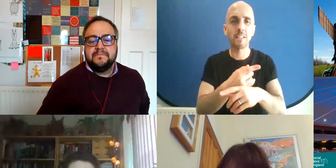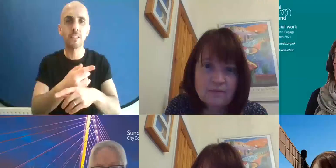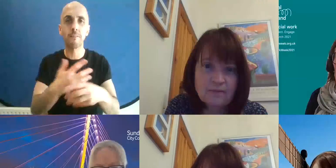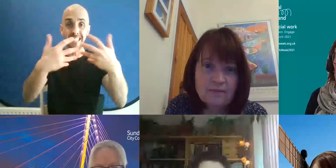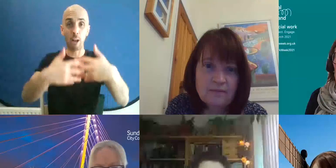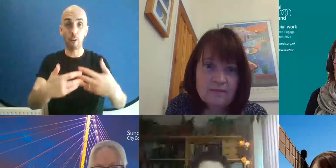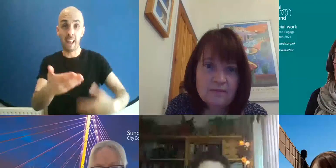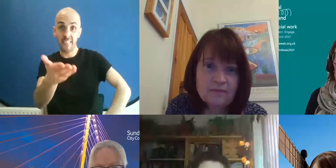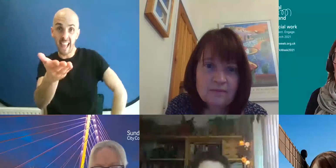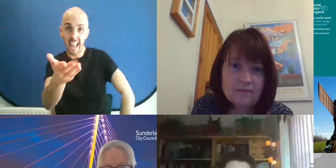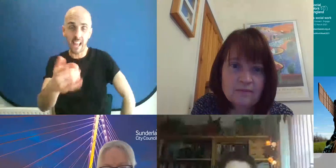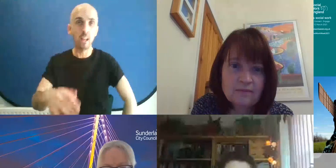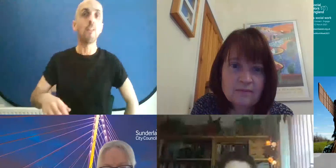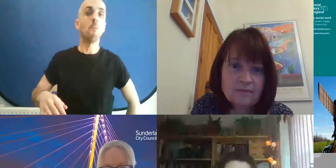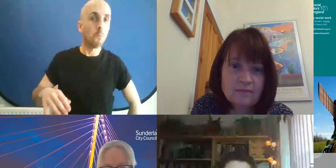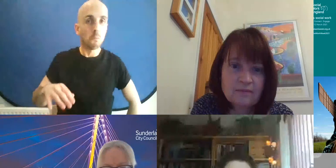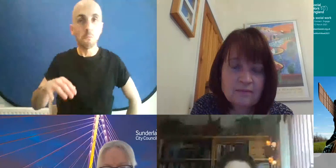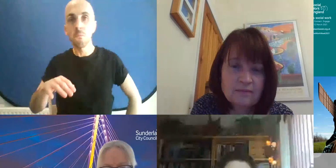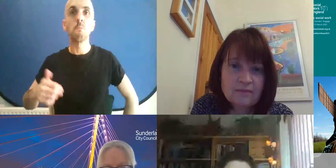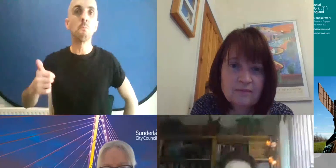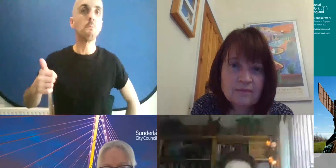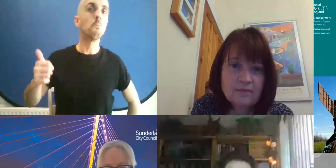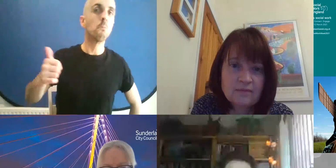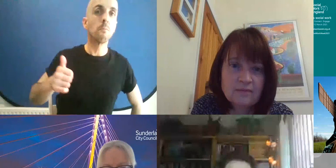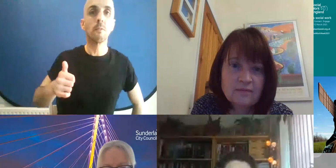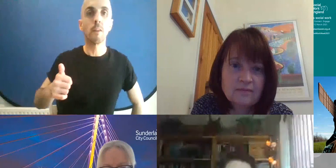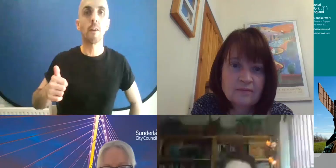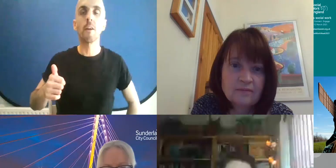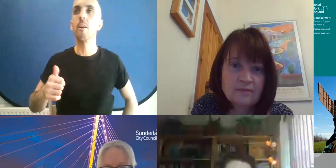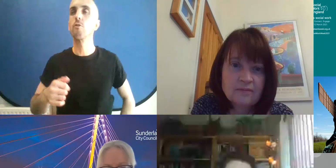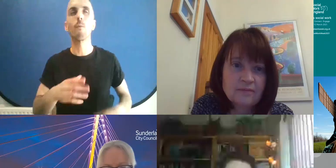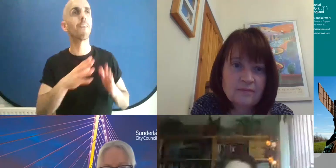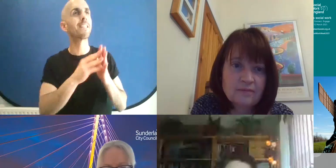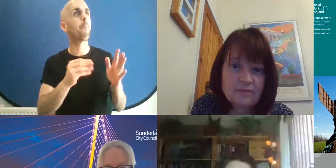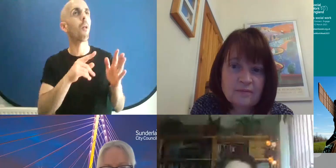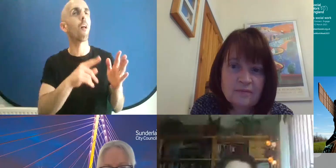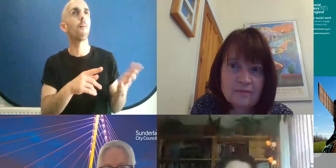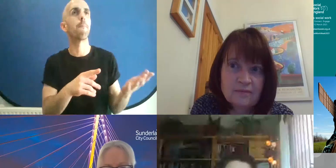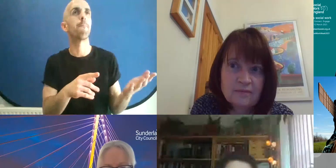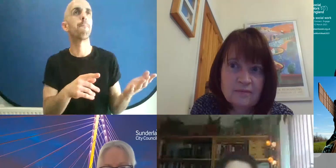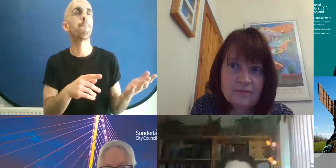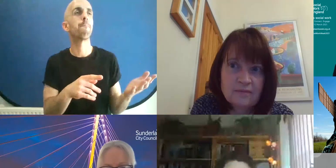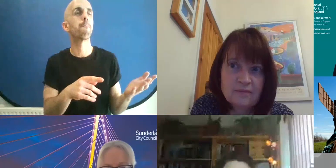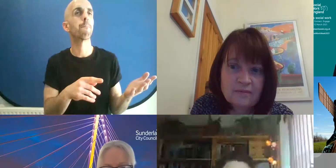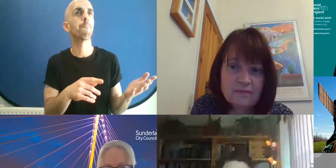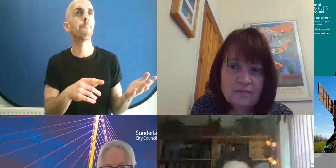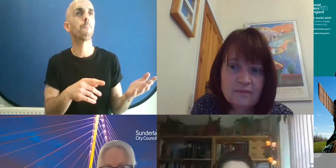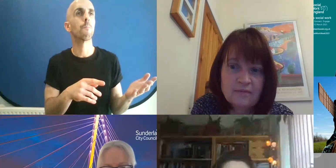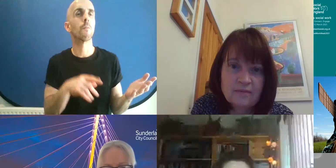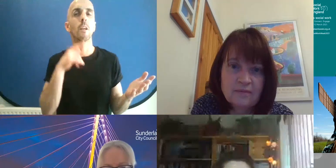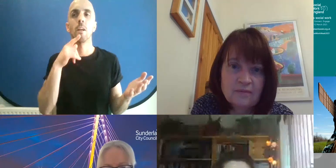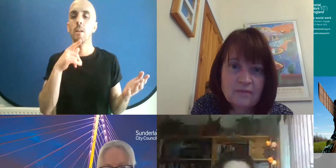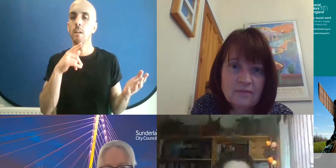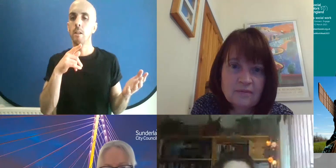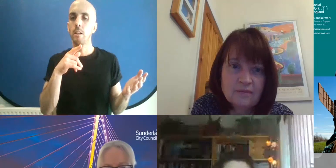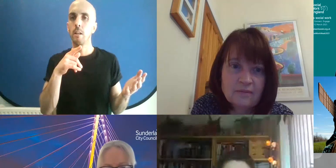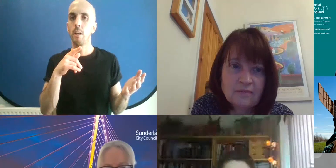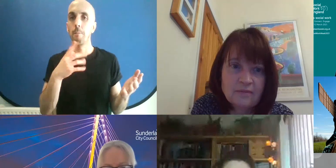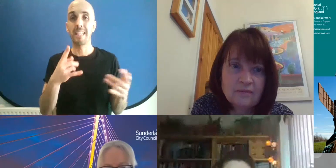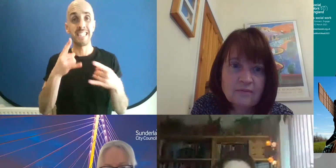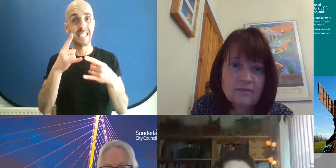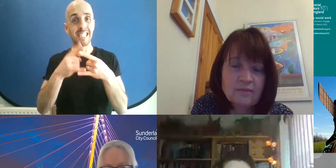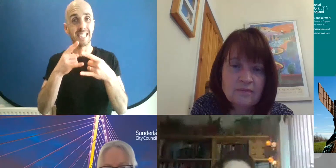think the lady, wouldn't mind me saying, she supports, for one example she gave was to support to assess sex